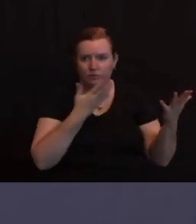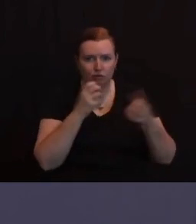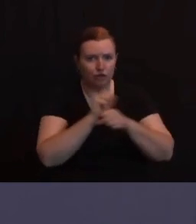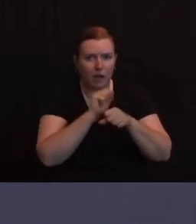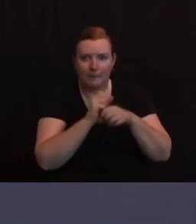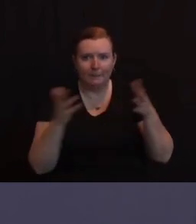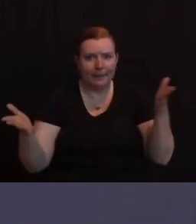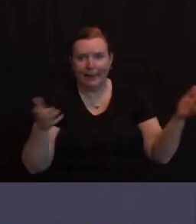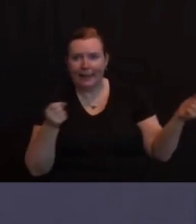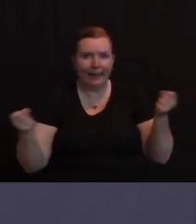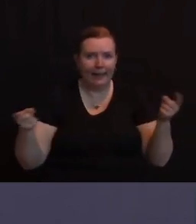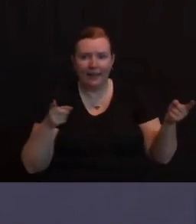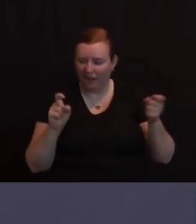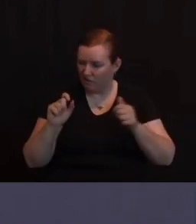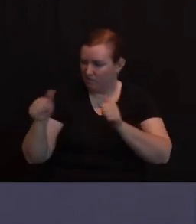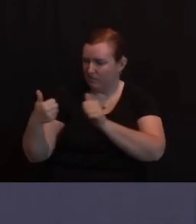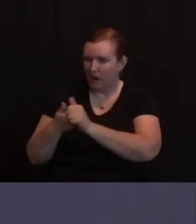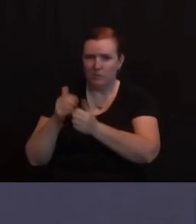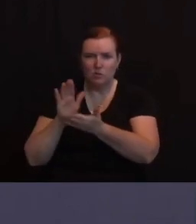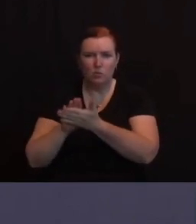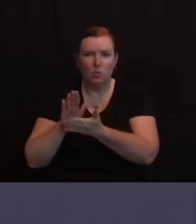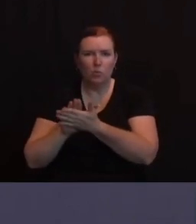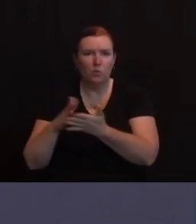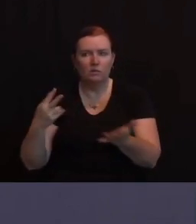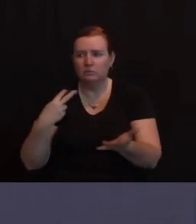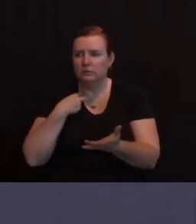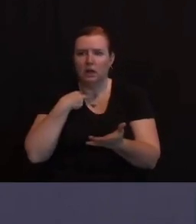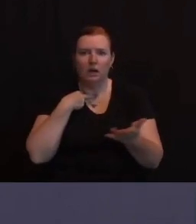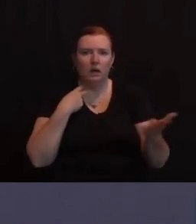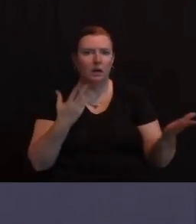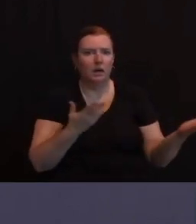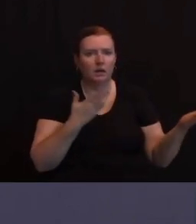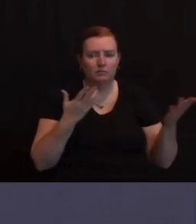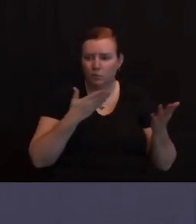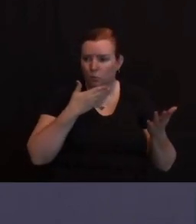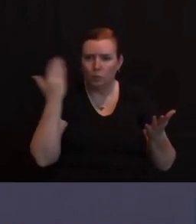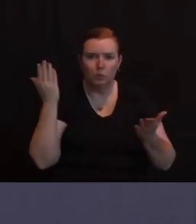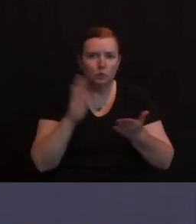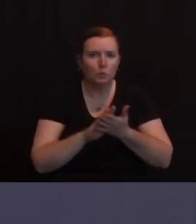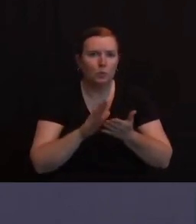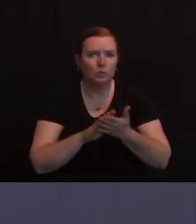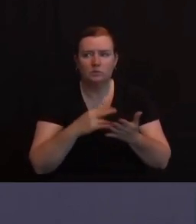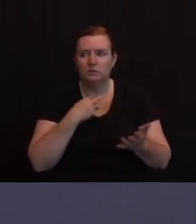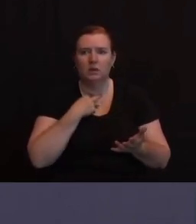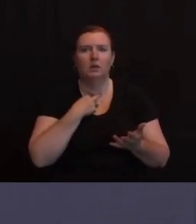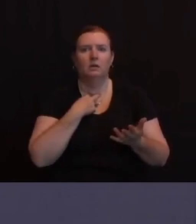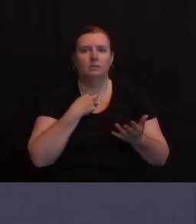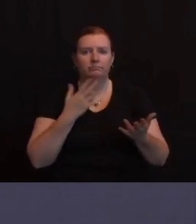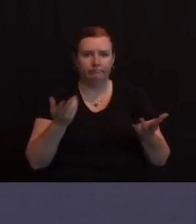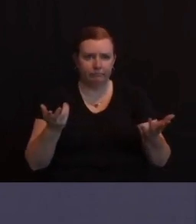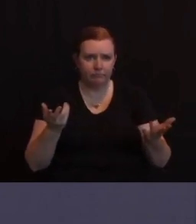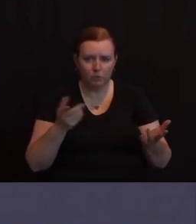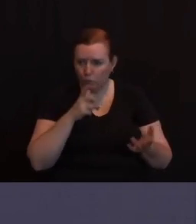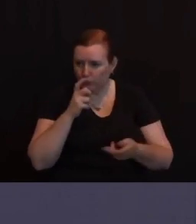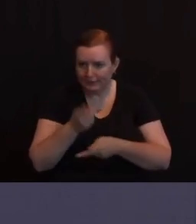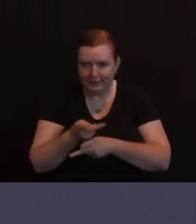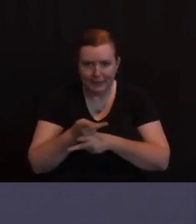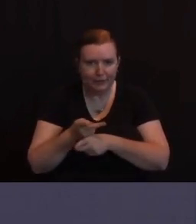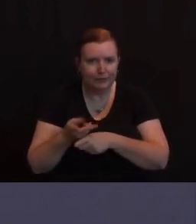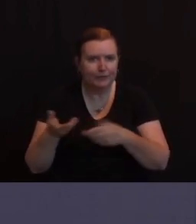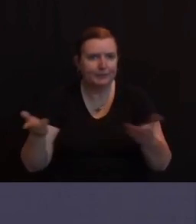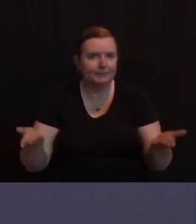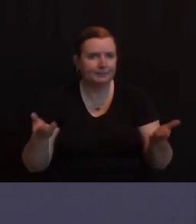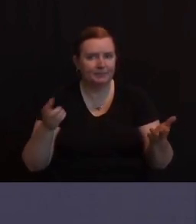alternative, they're cornered in terms of having to find some way to take care of their child if their child is not in a